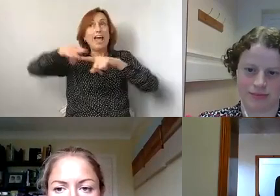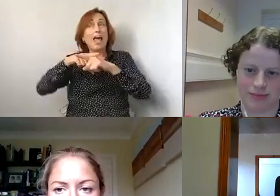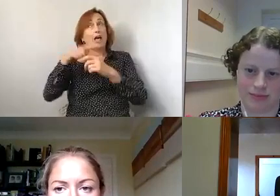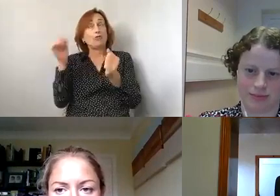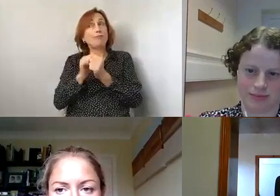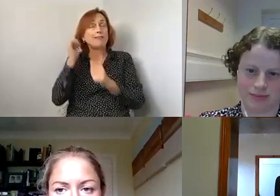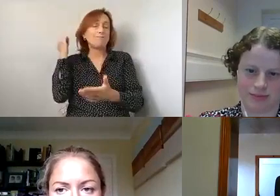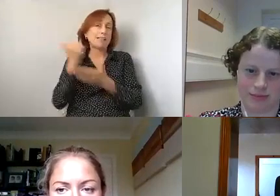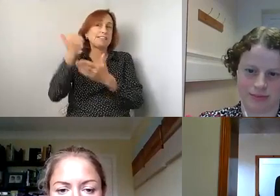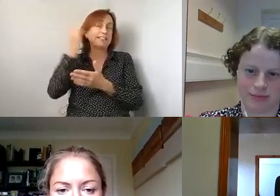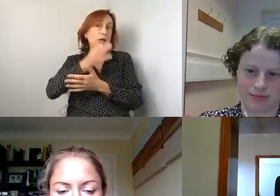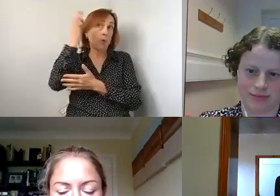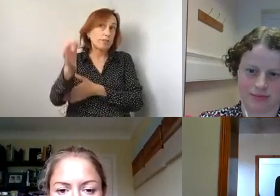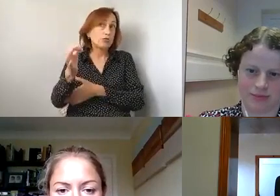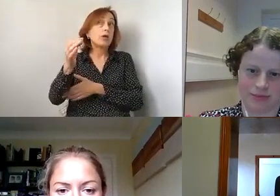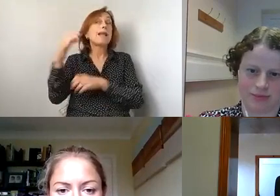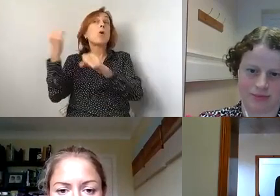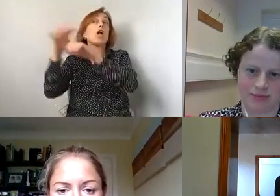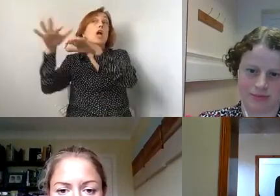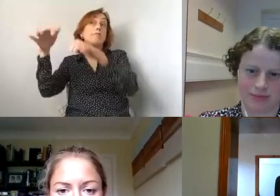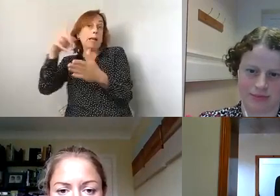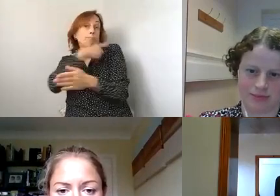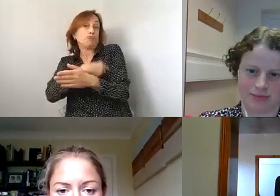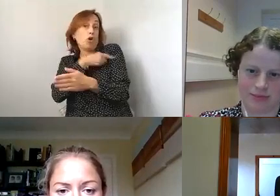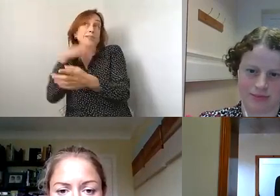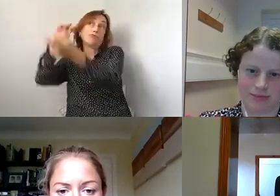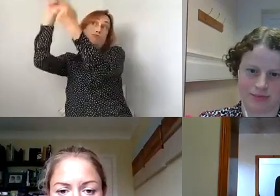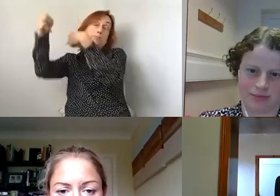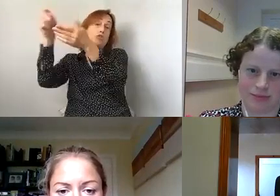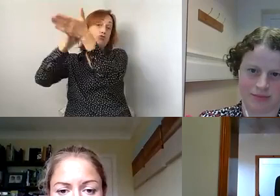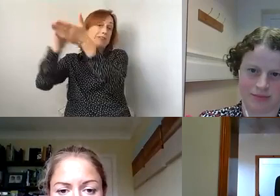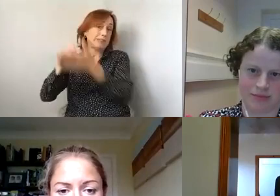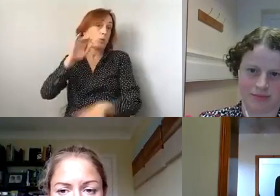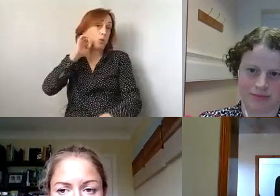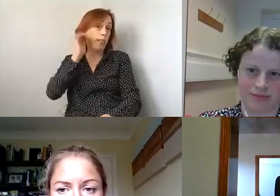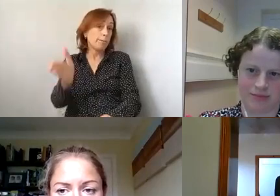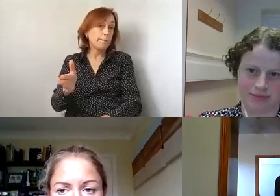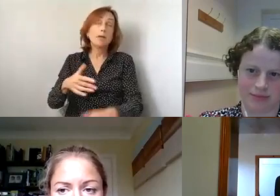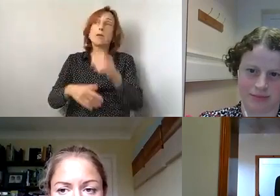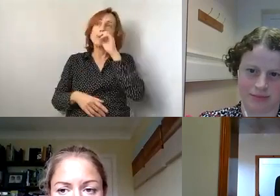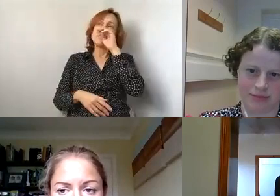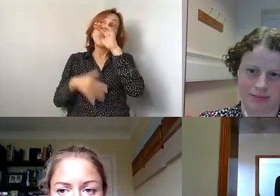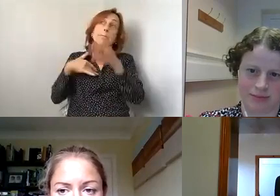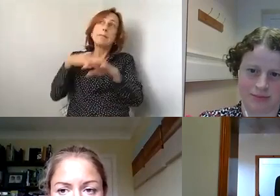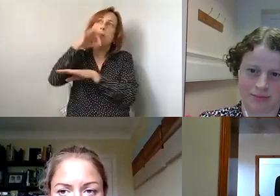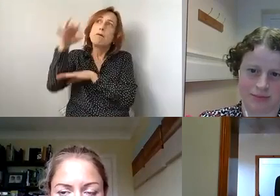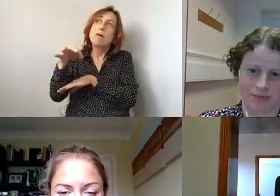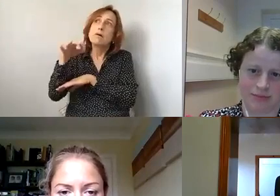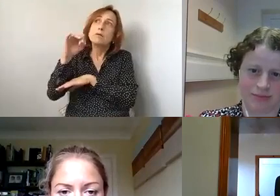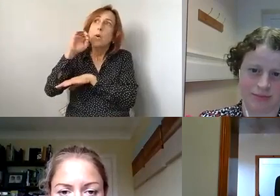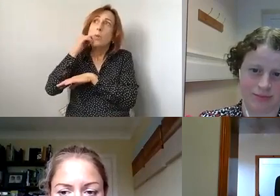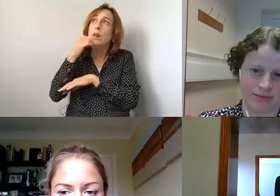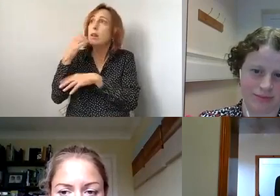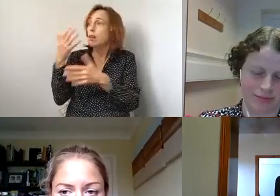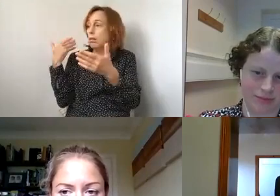government promised a written response to that, and I asked if that written response would be made available in the library for all